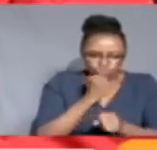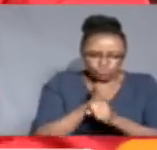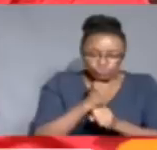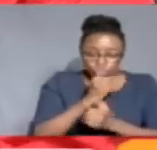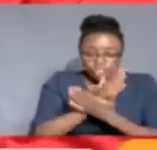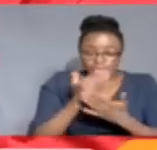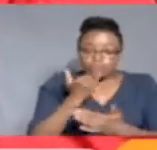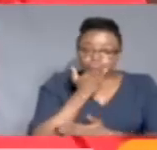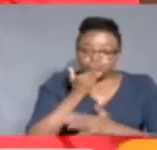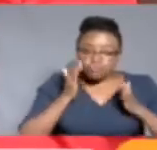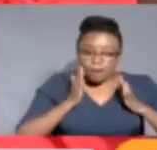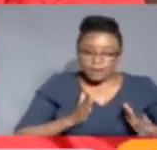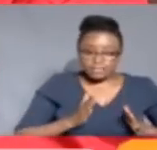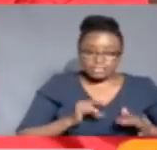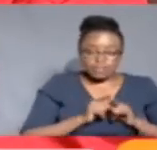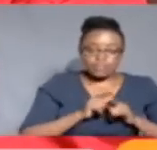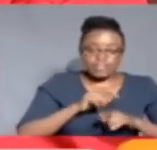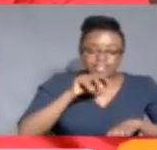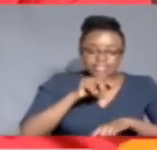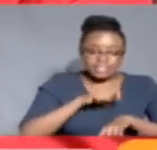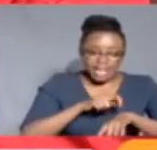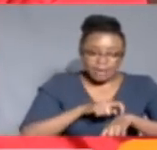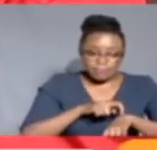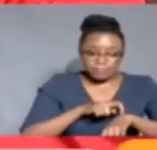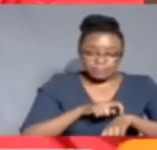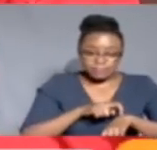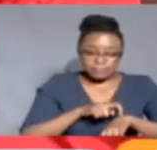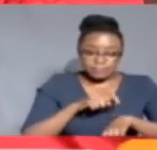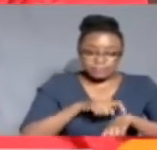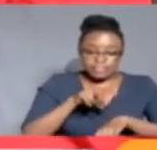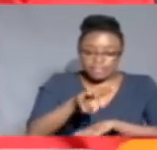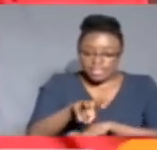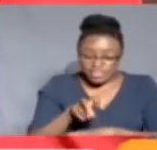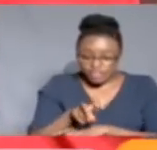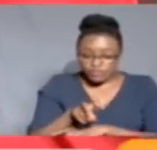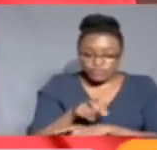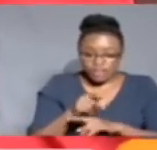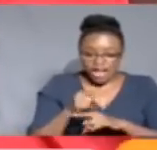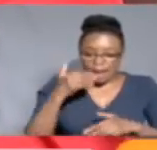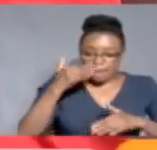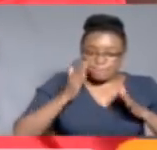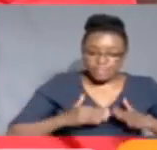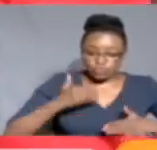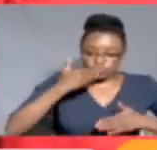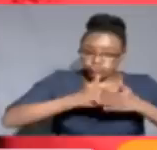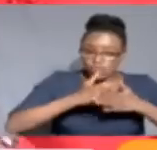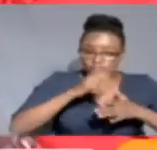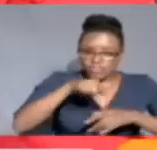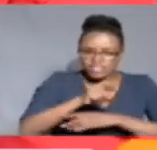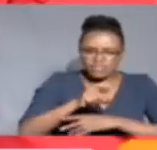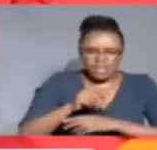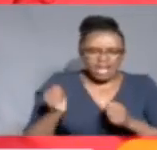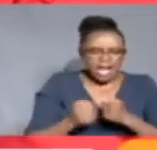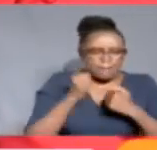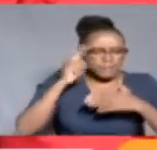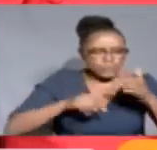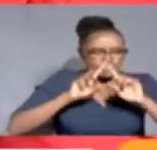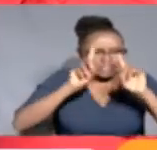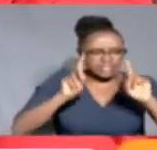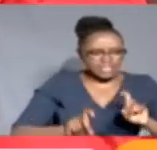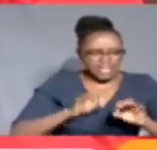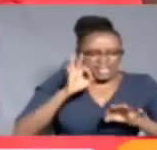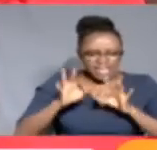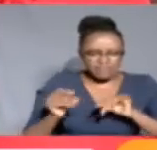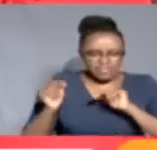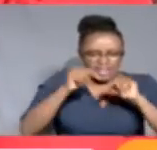to somebody, when they snatch somebody's purse, how, if it was them, what would happen to them? If they